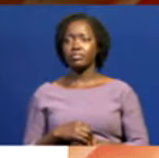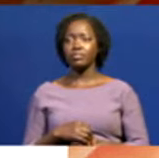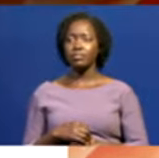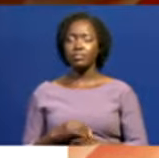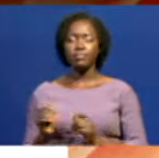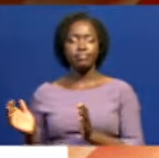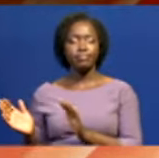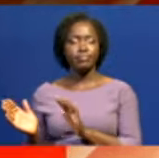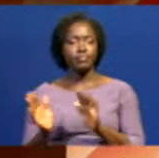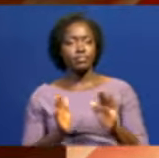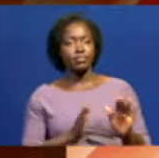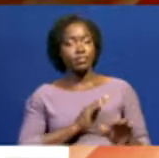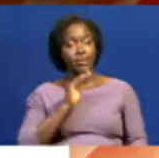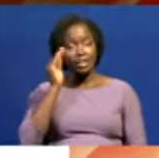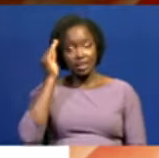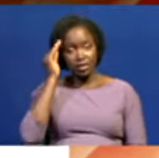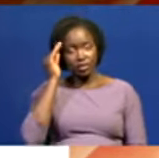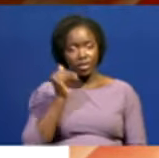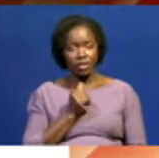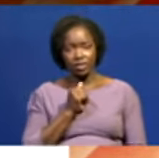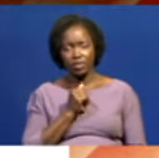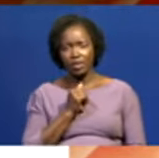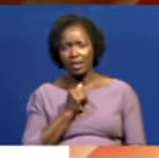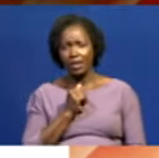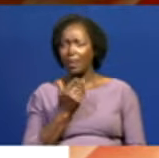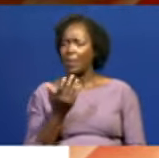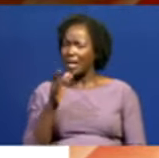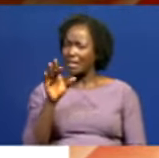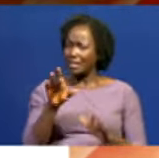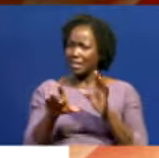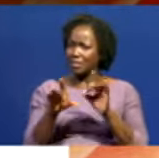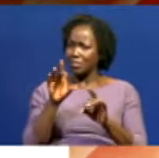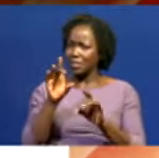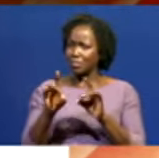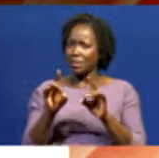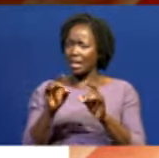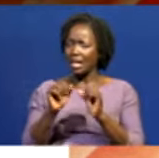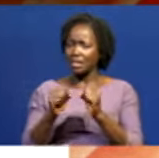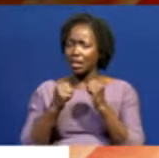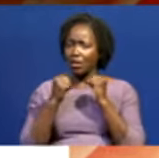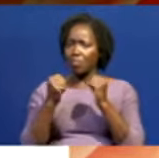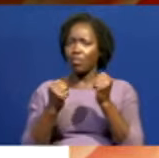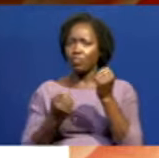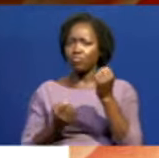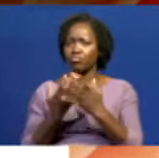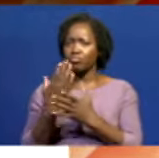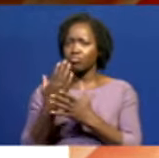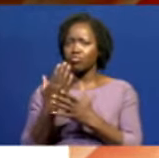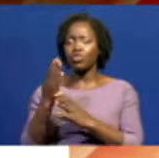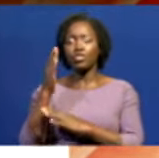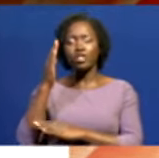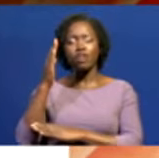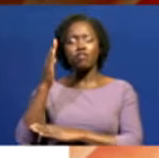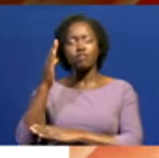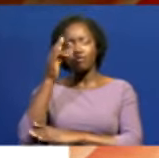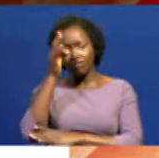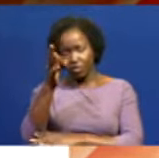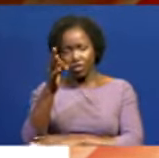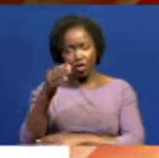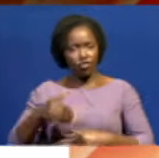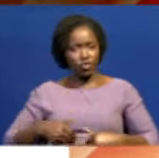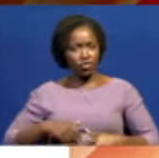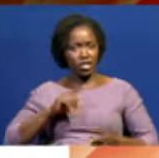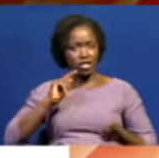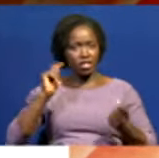Let's now shift gears to matters education, which has been identified as a powerful catalyst for securing the future of the youth and